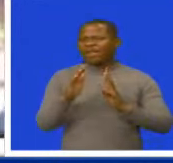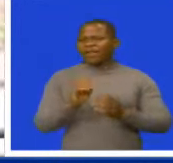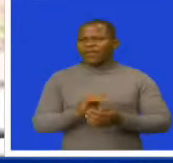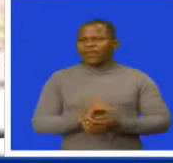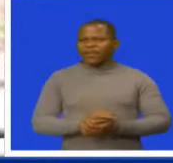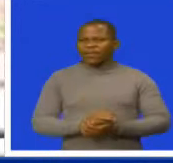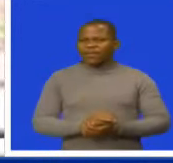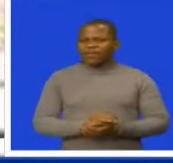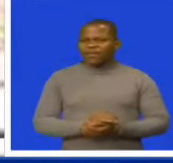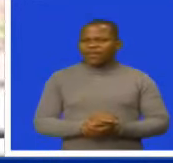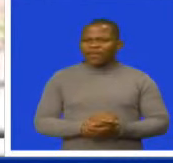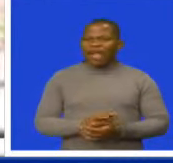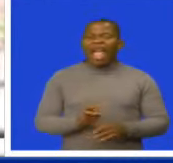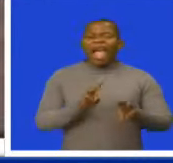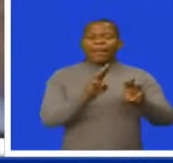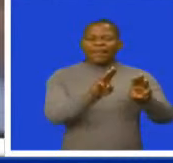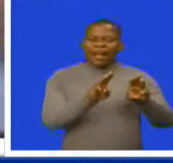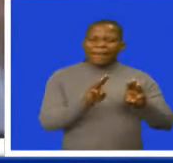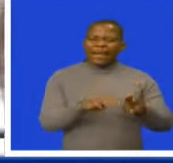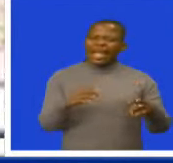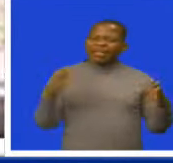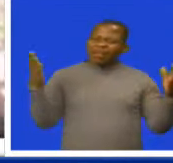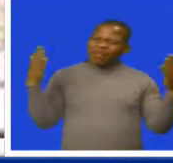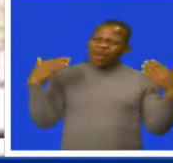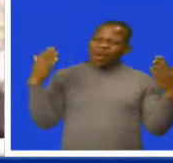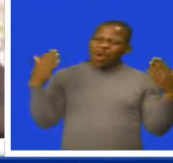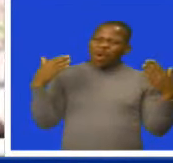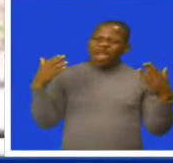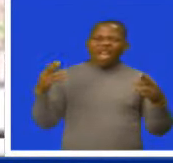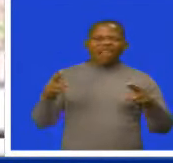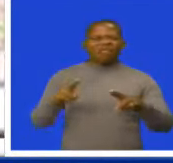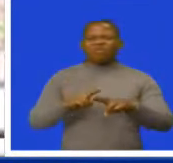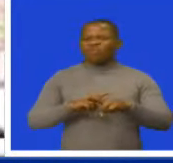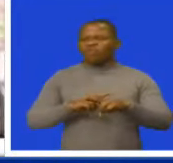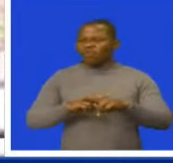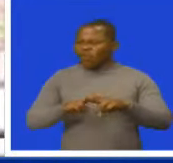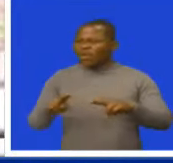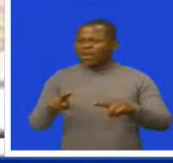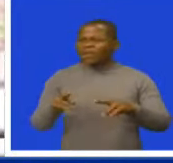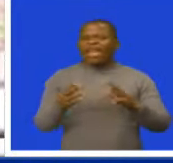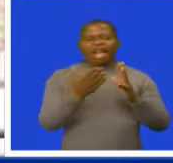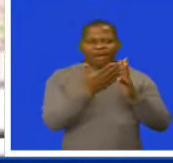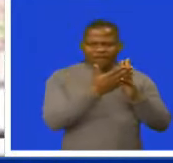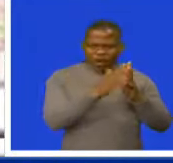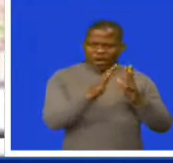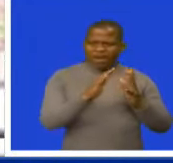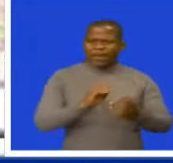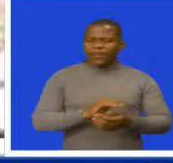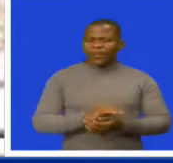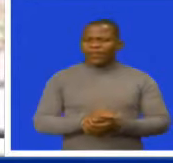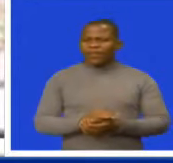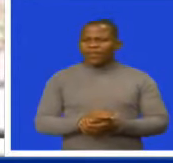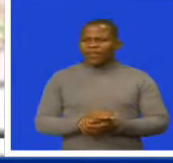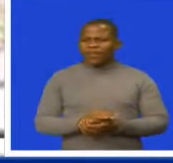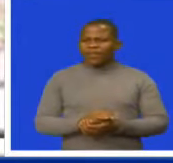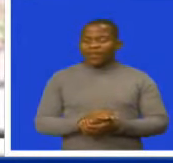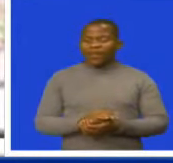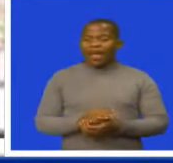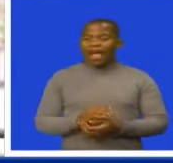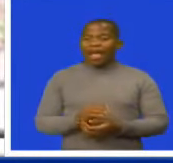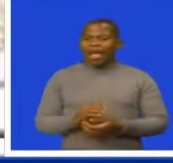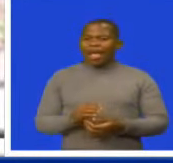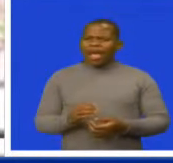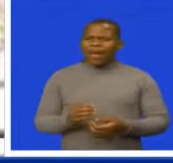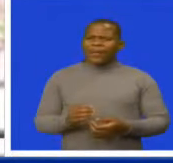with poor ventilation. And let us also try by all means to avoid close contact settings. You know, parties,